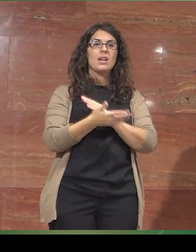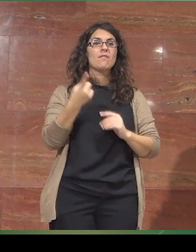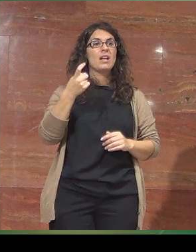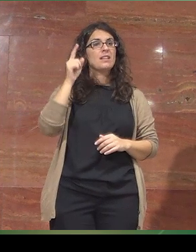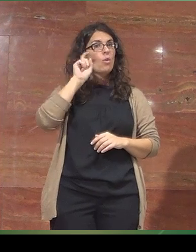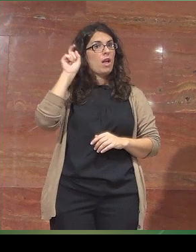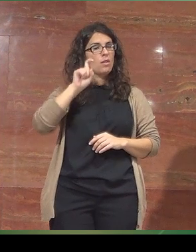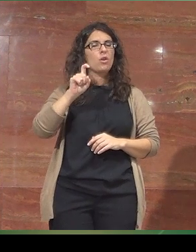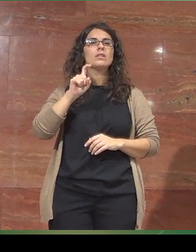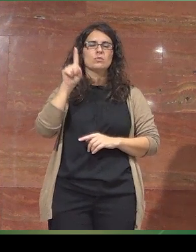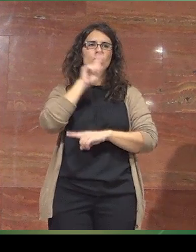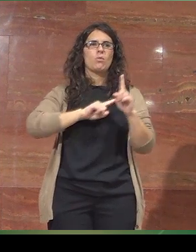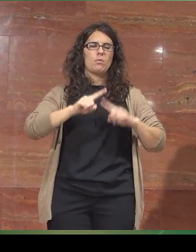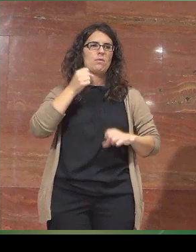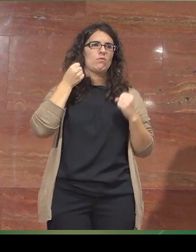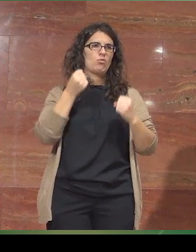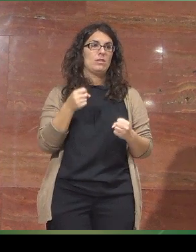need to tackle.